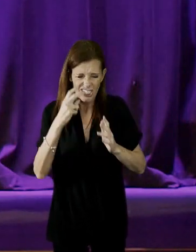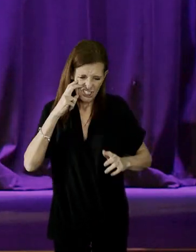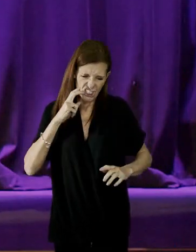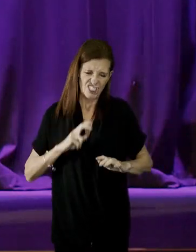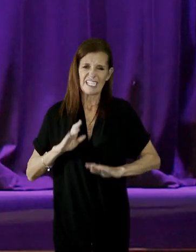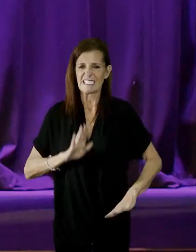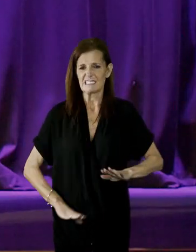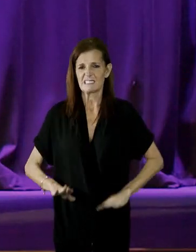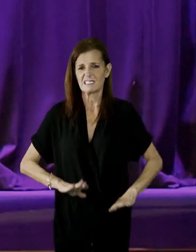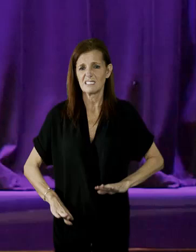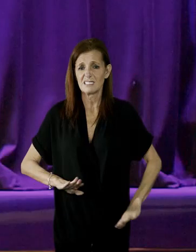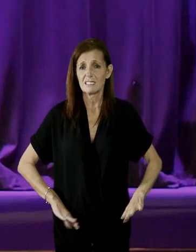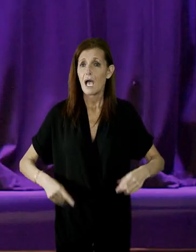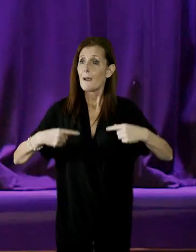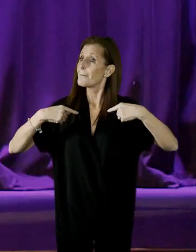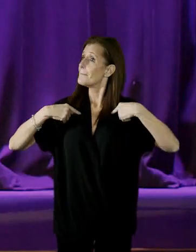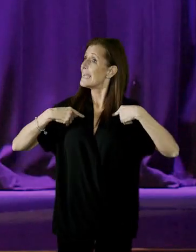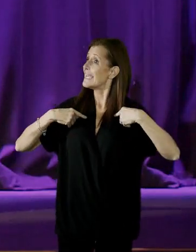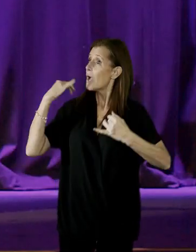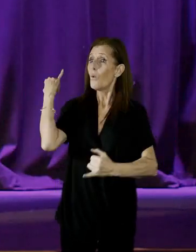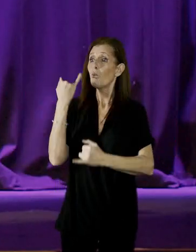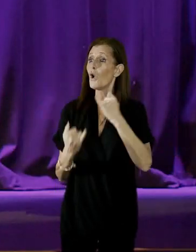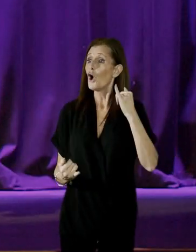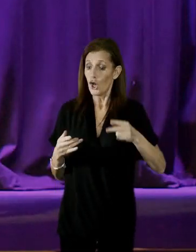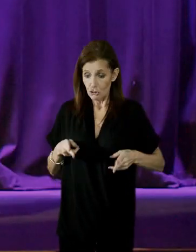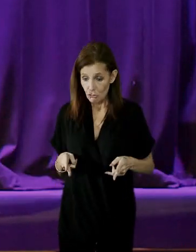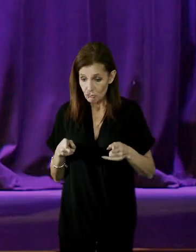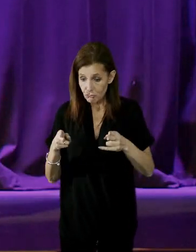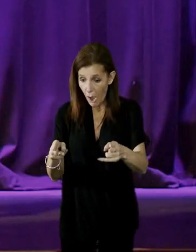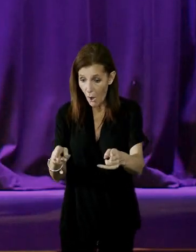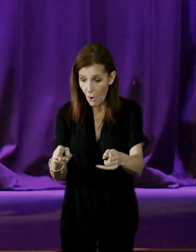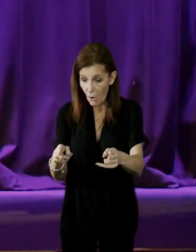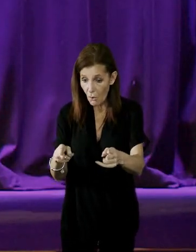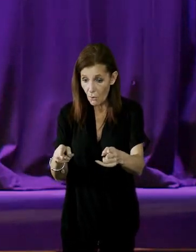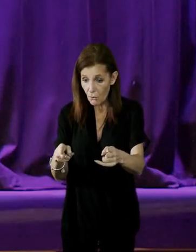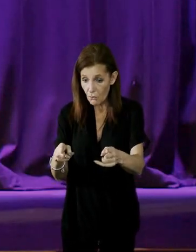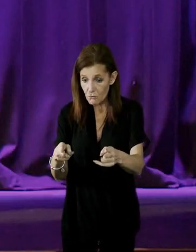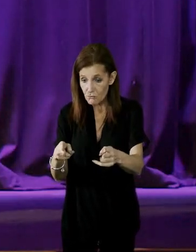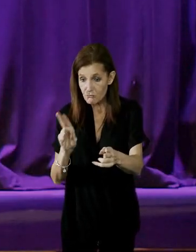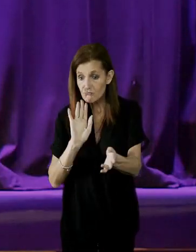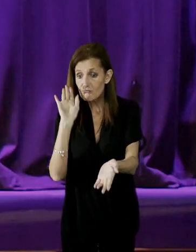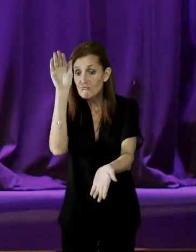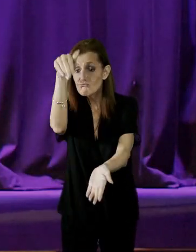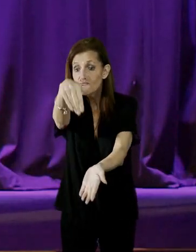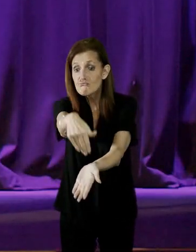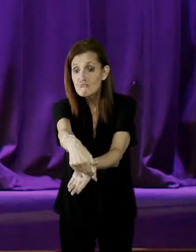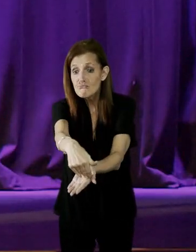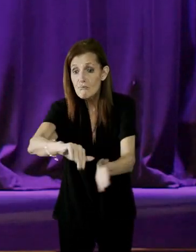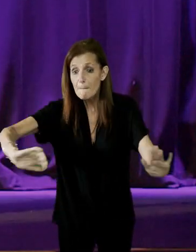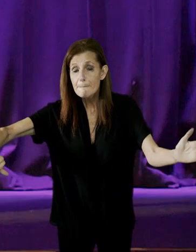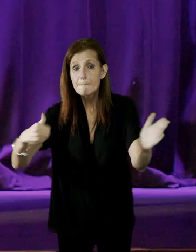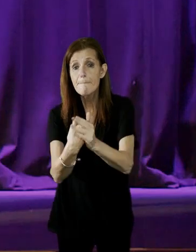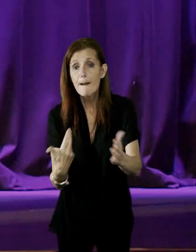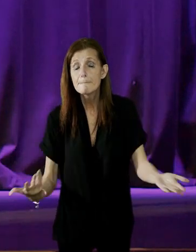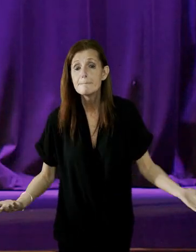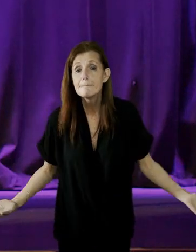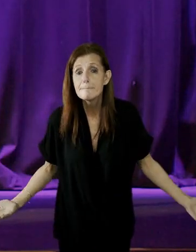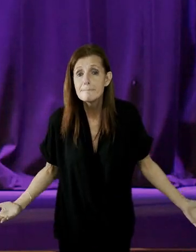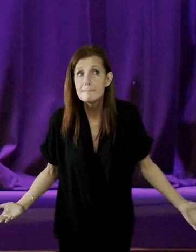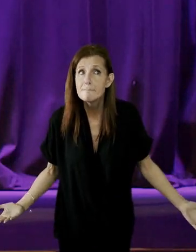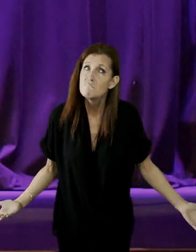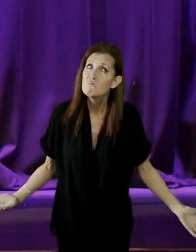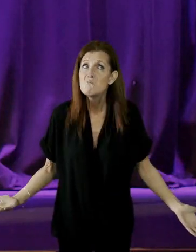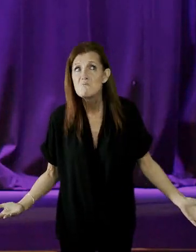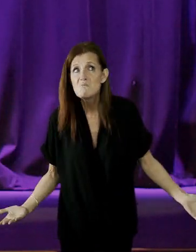me, crossing the road. I don't know if I'll get there safely. 30-70. Not in my favour,